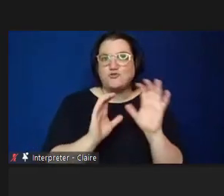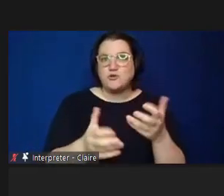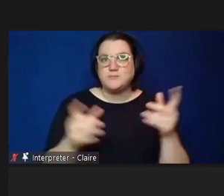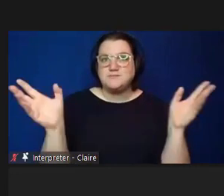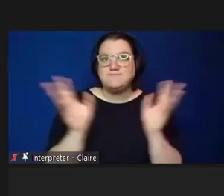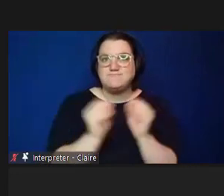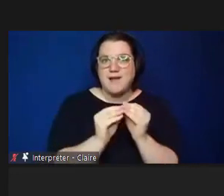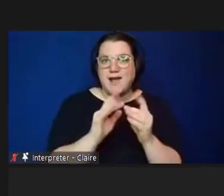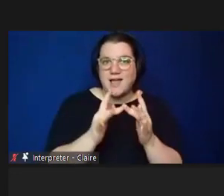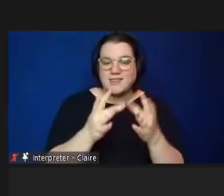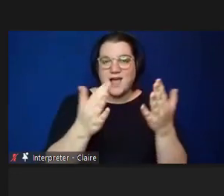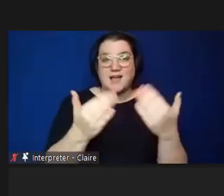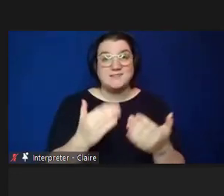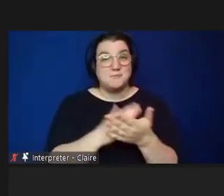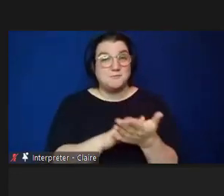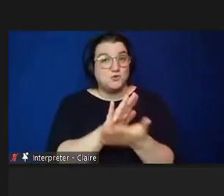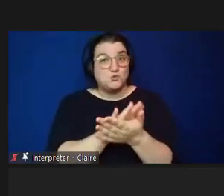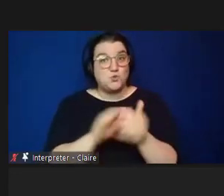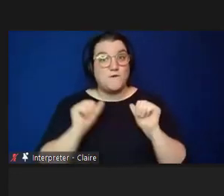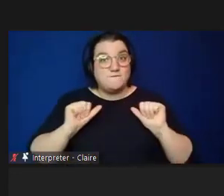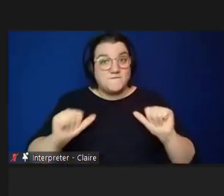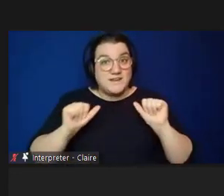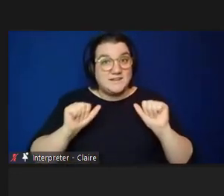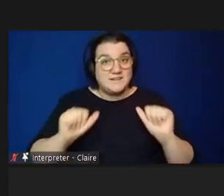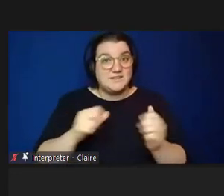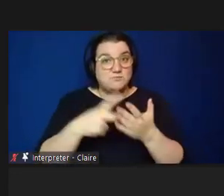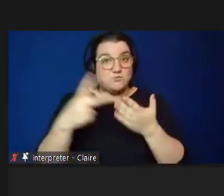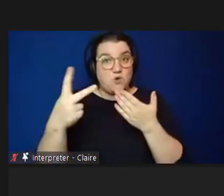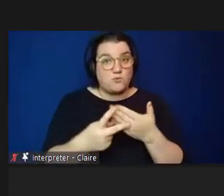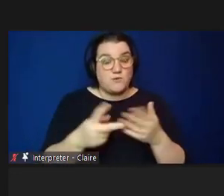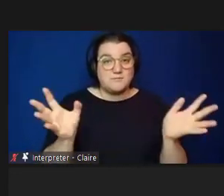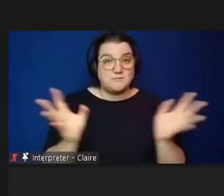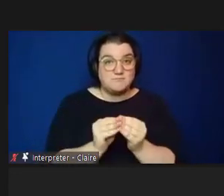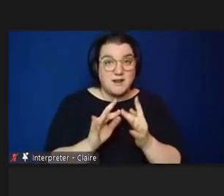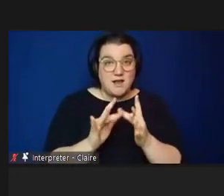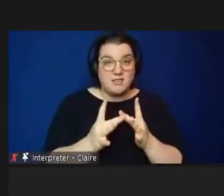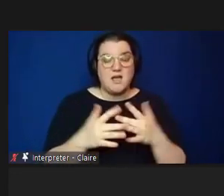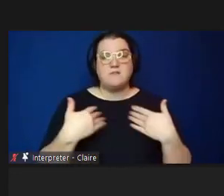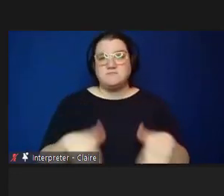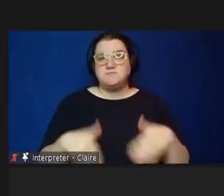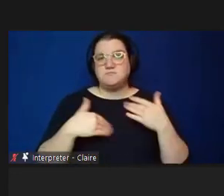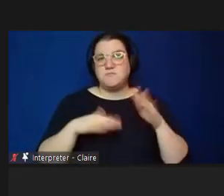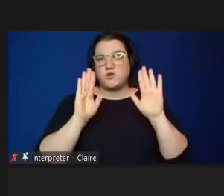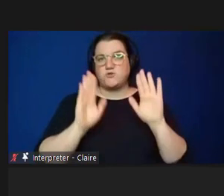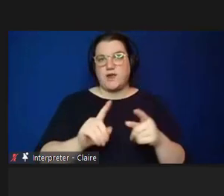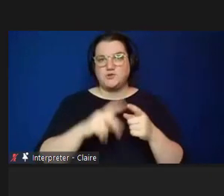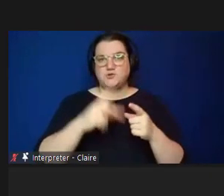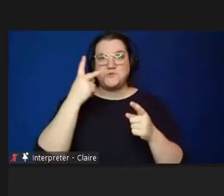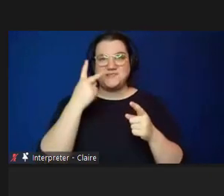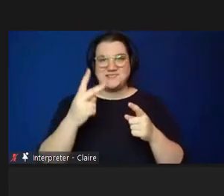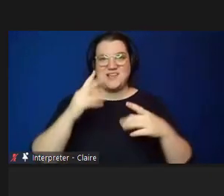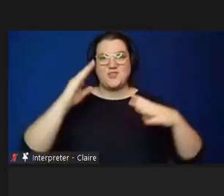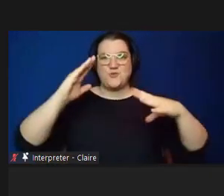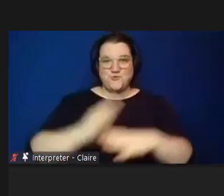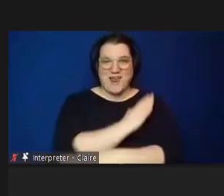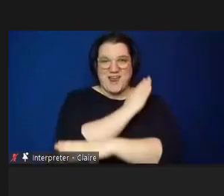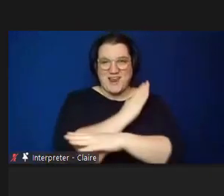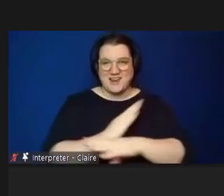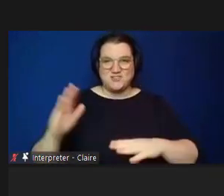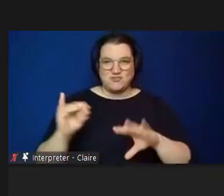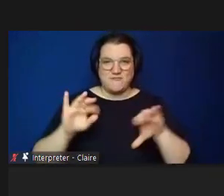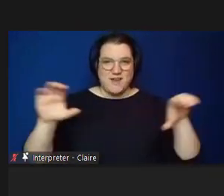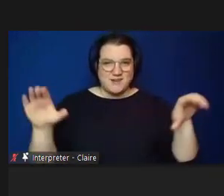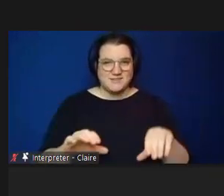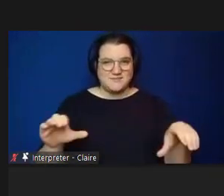had some school fitness programs that were meeting online. And so it was great to see the range of